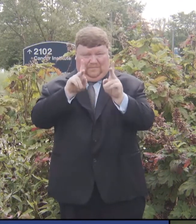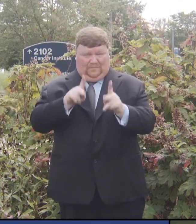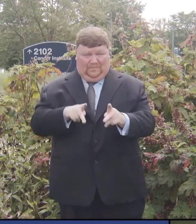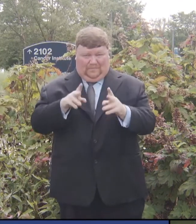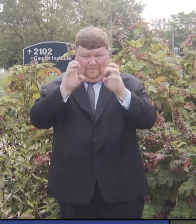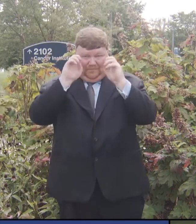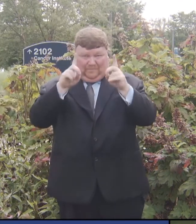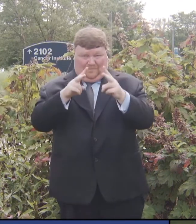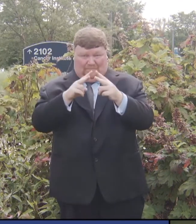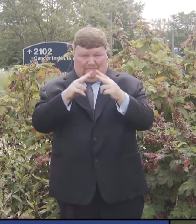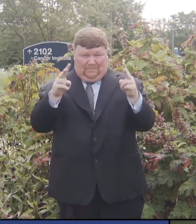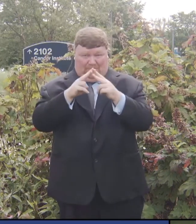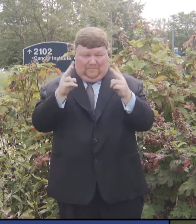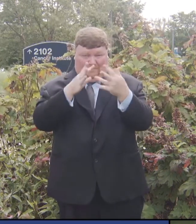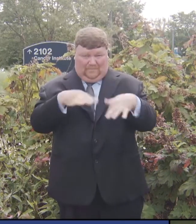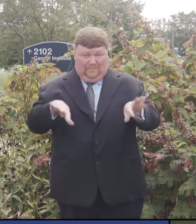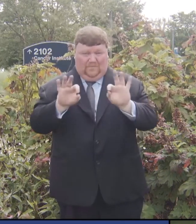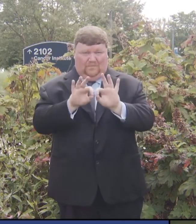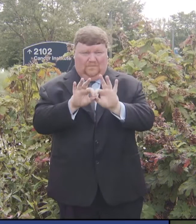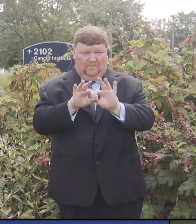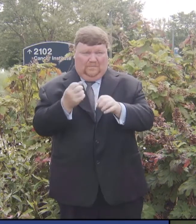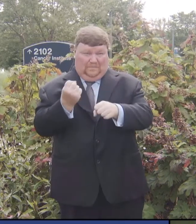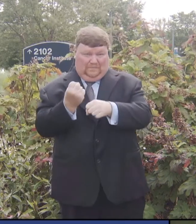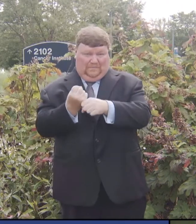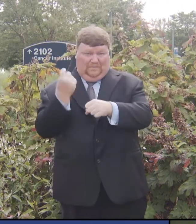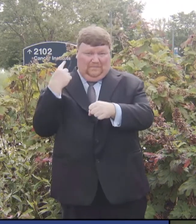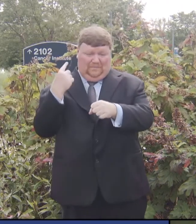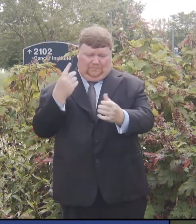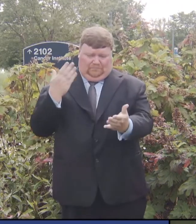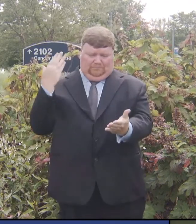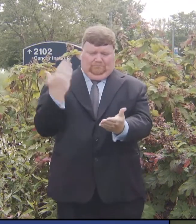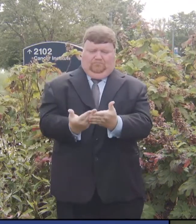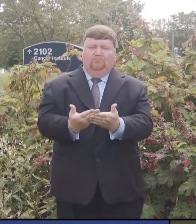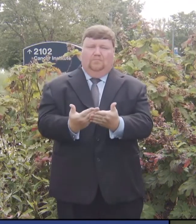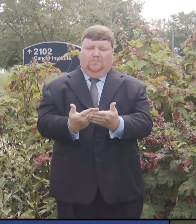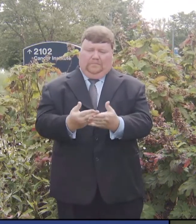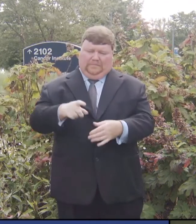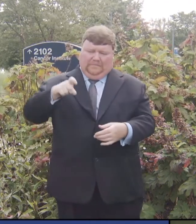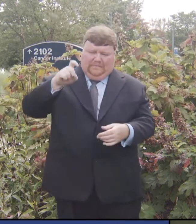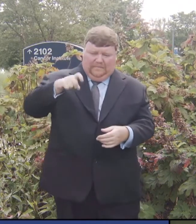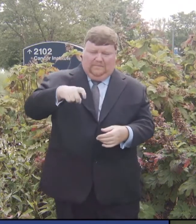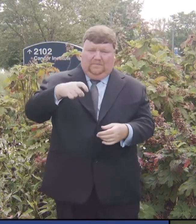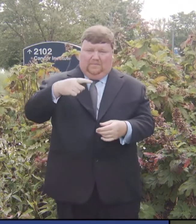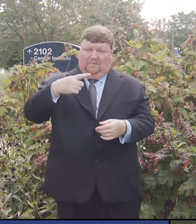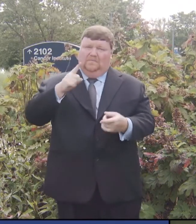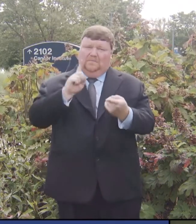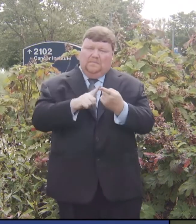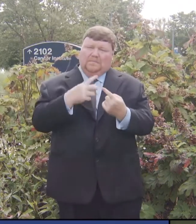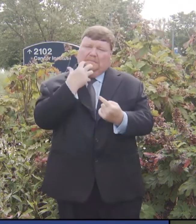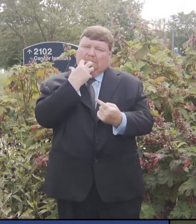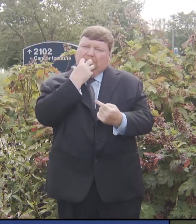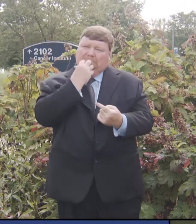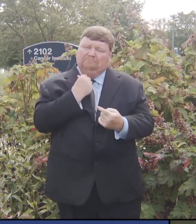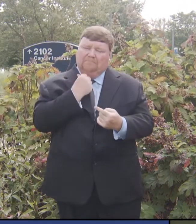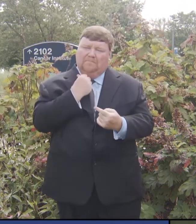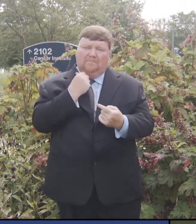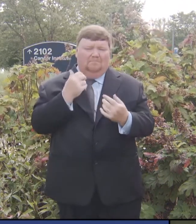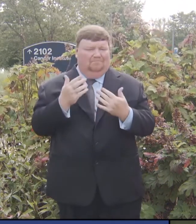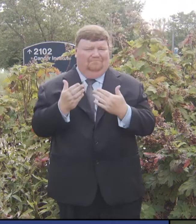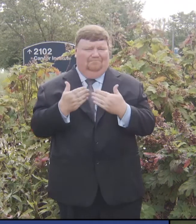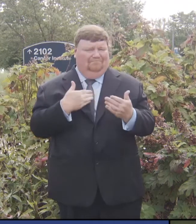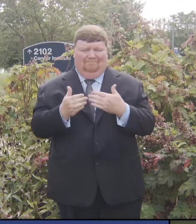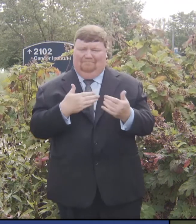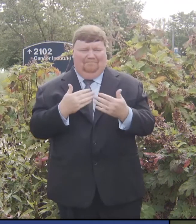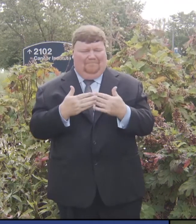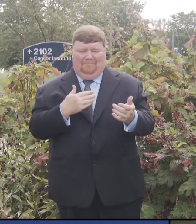critical right now, and I think that the last school year has only proved how necessary it is to preserve it, no matter what means